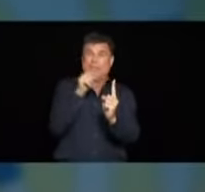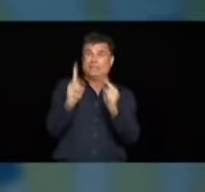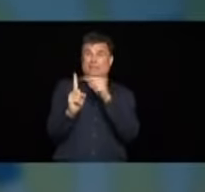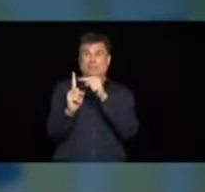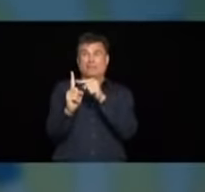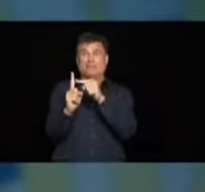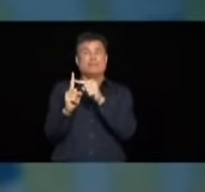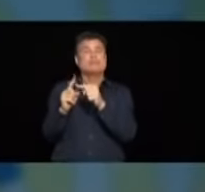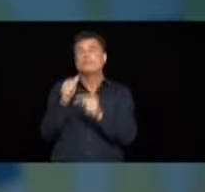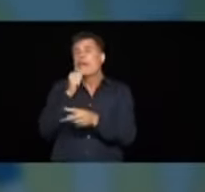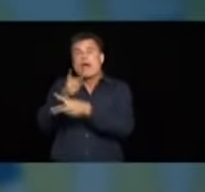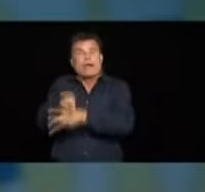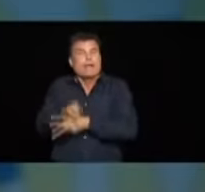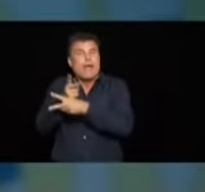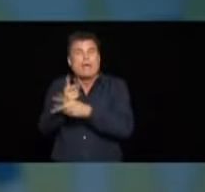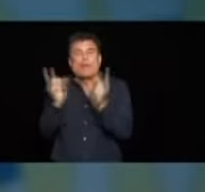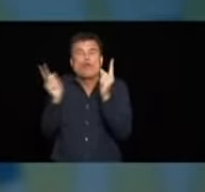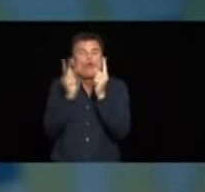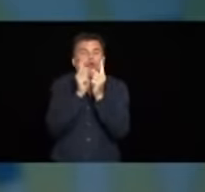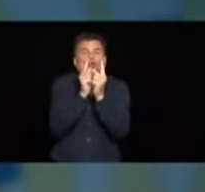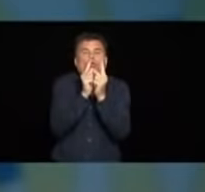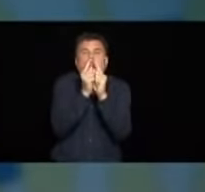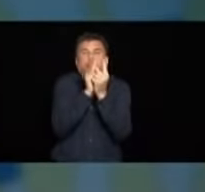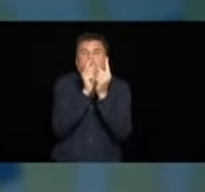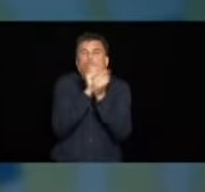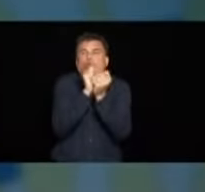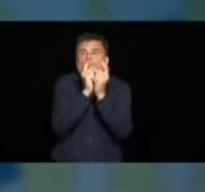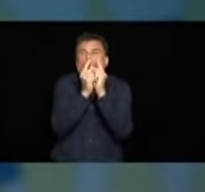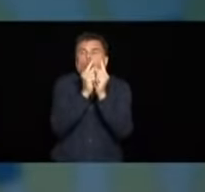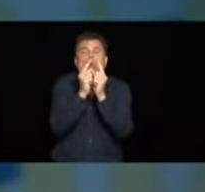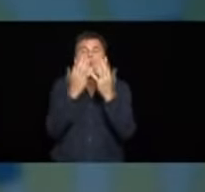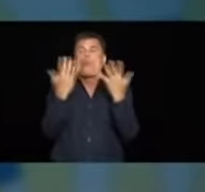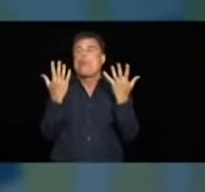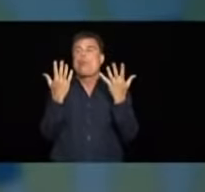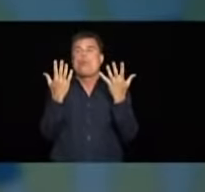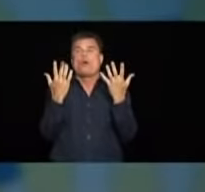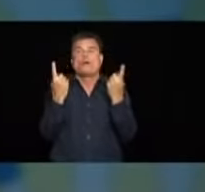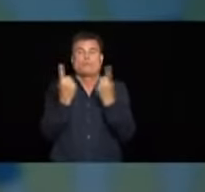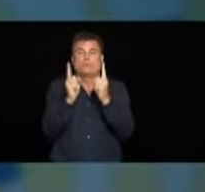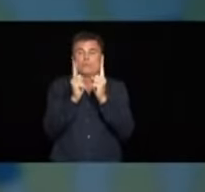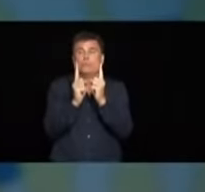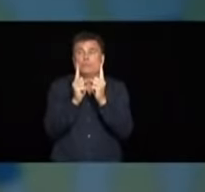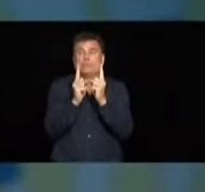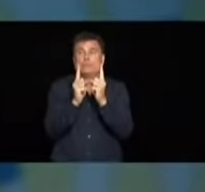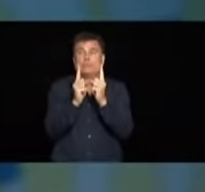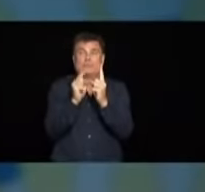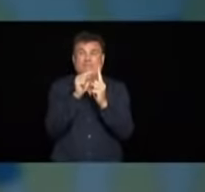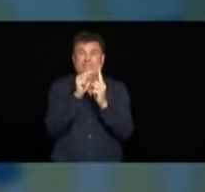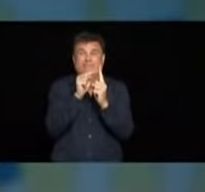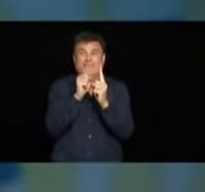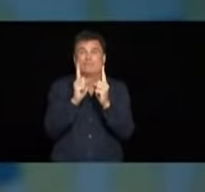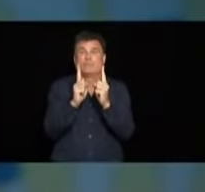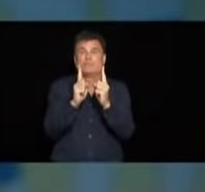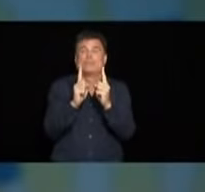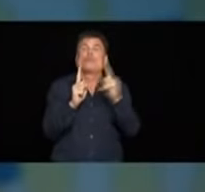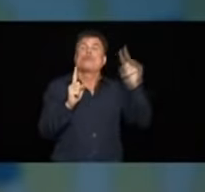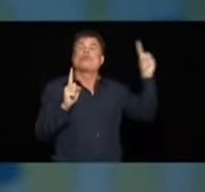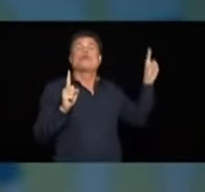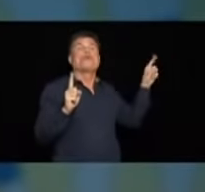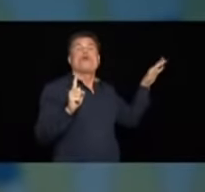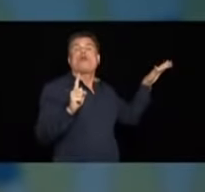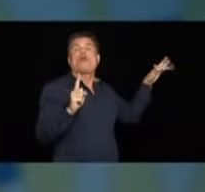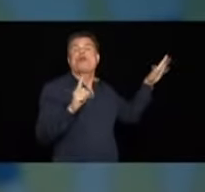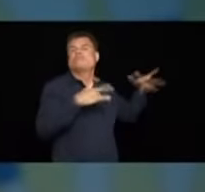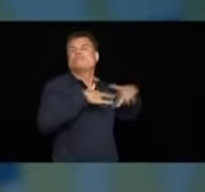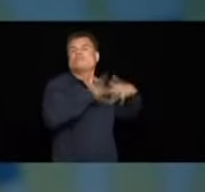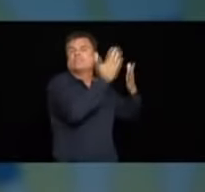sometimes it is because they have the same social connections outside of the workplace, and then can bring it into the workplace, and there